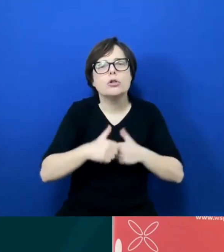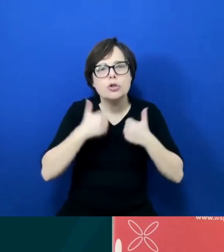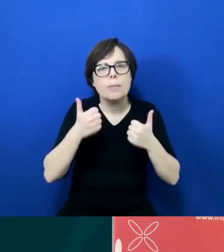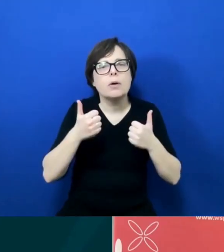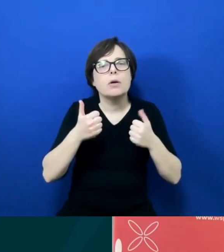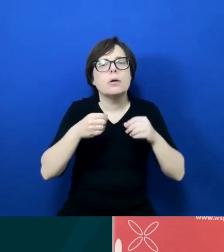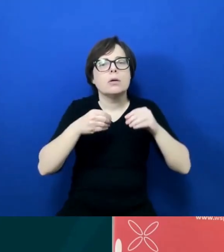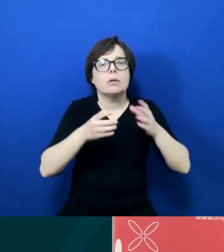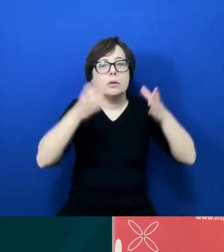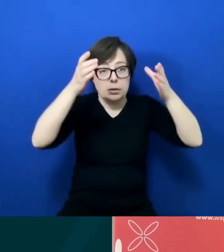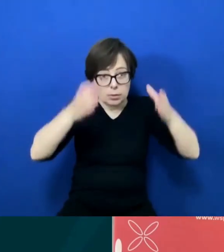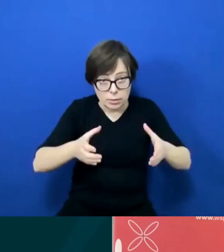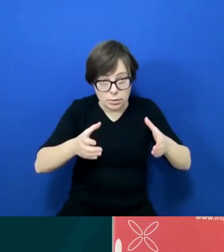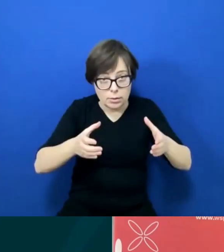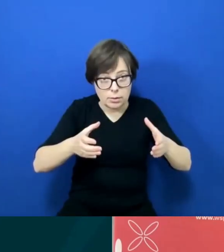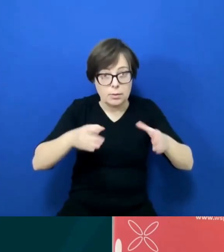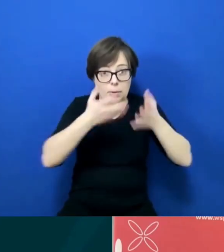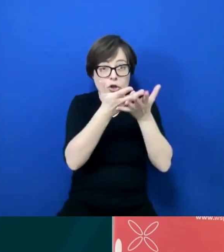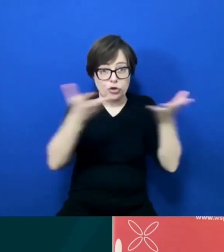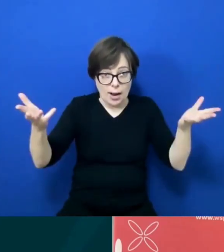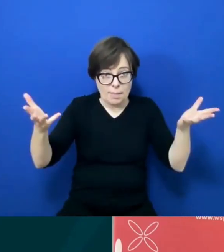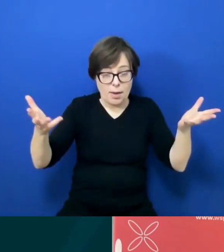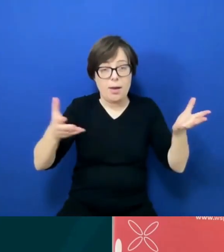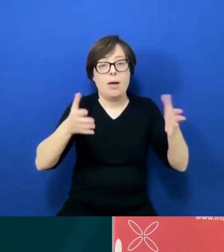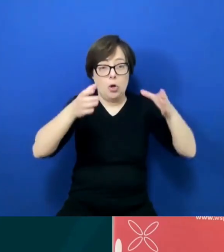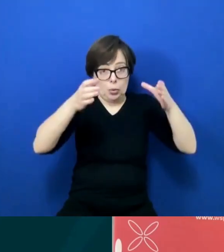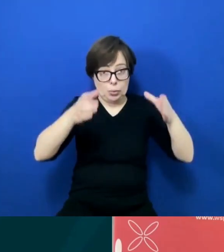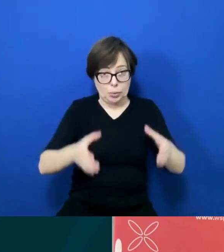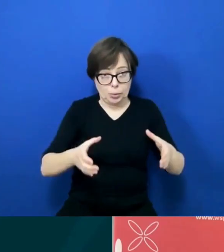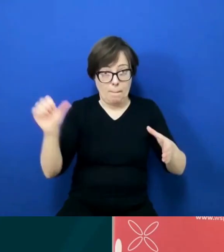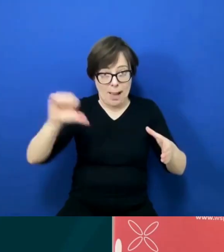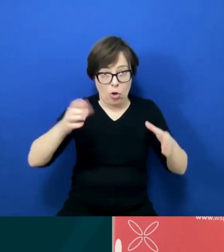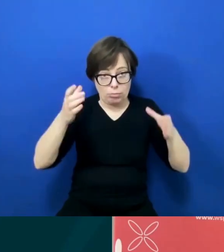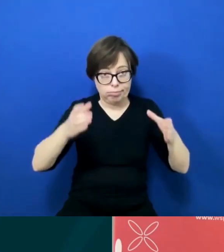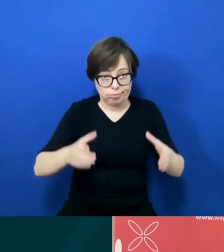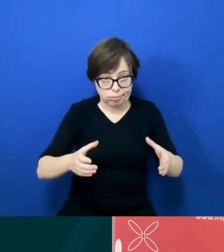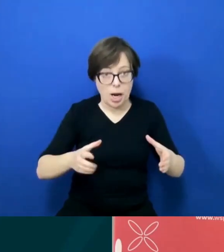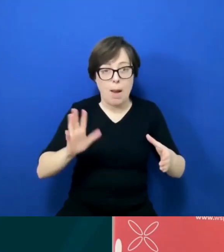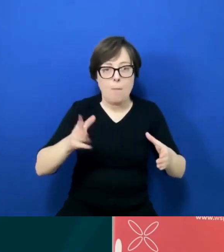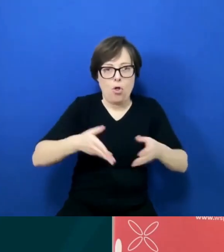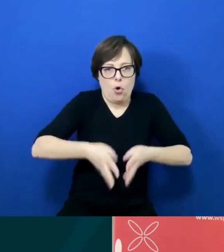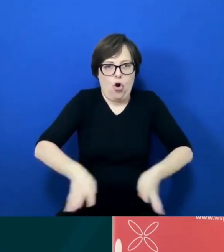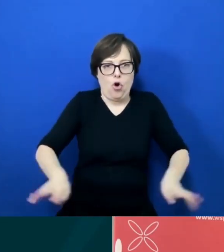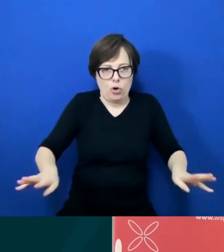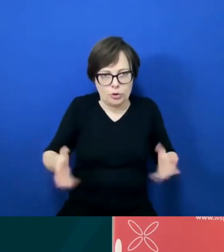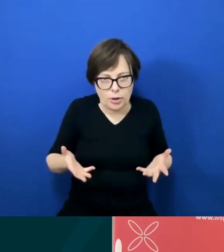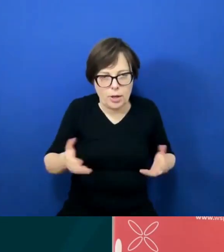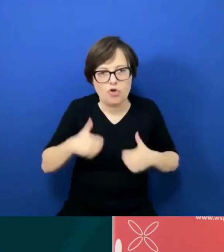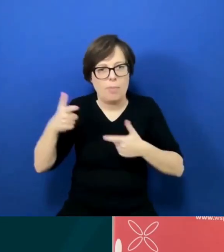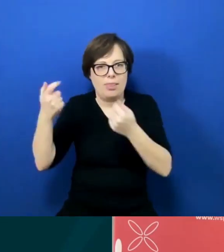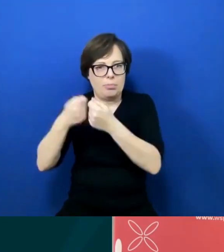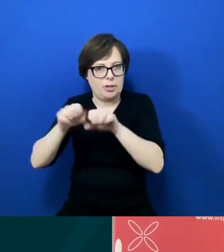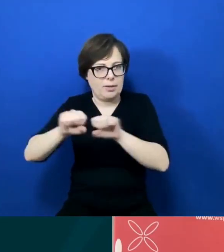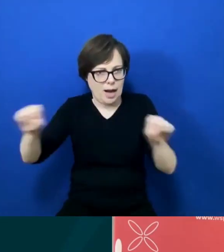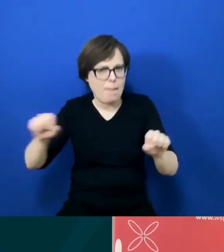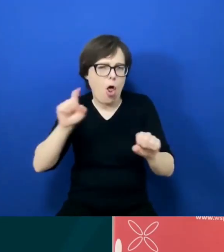those cables. But this is very this is very costly actually to realize. So what we